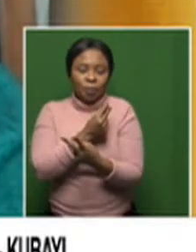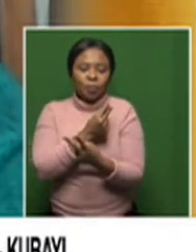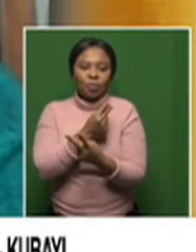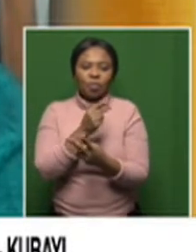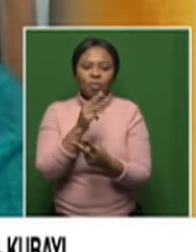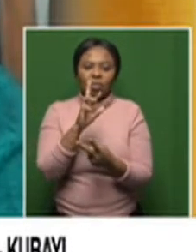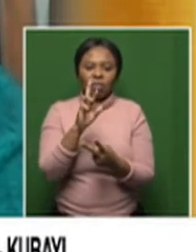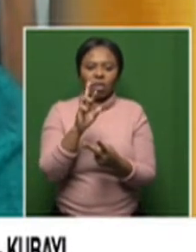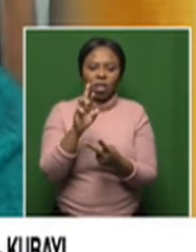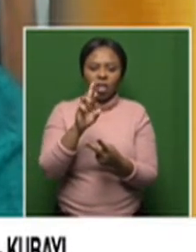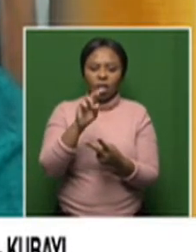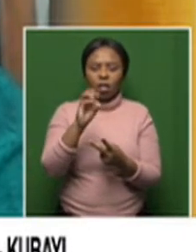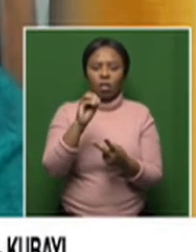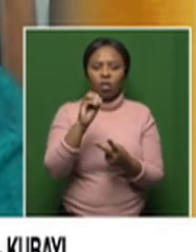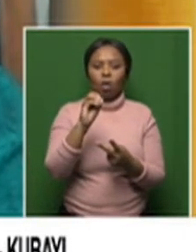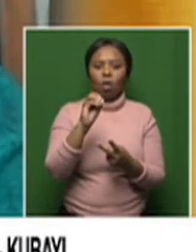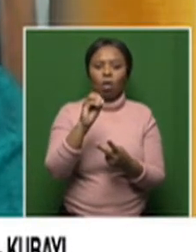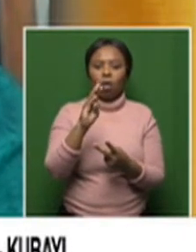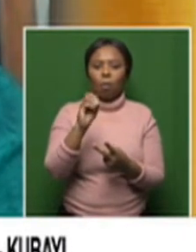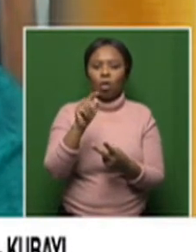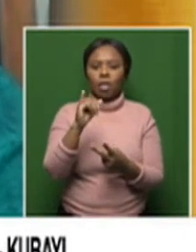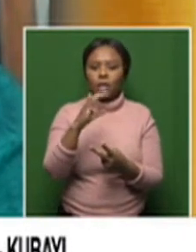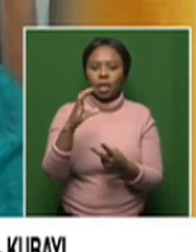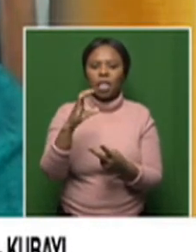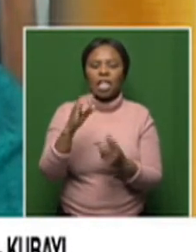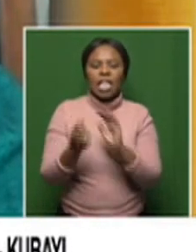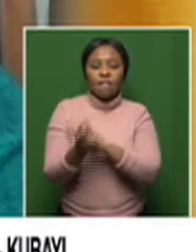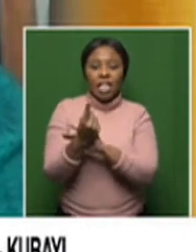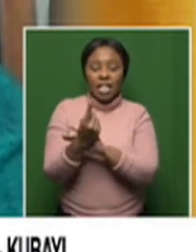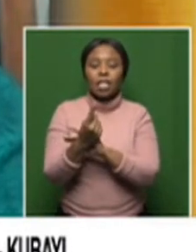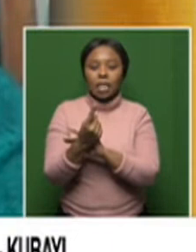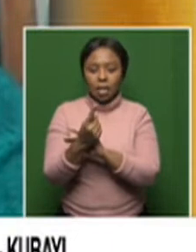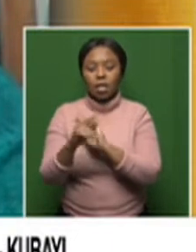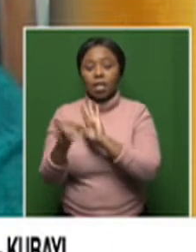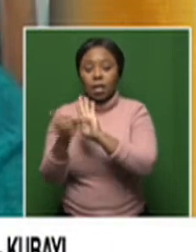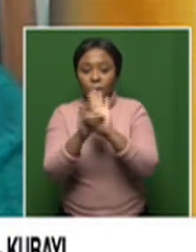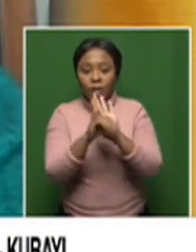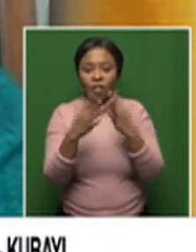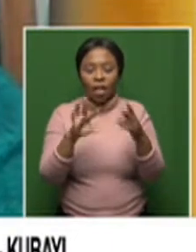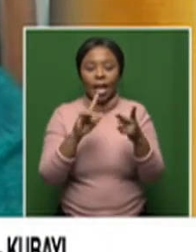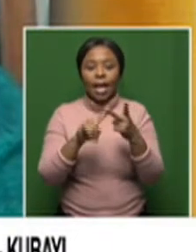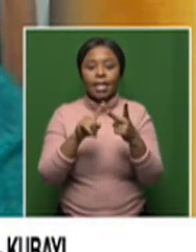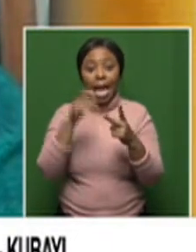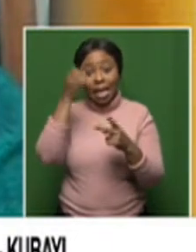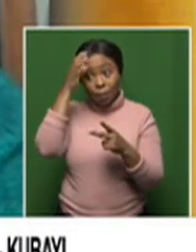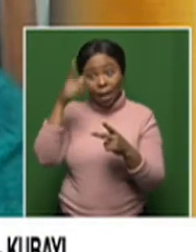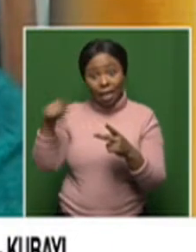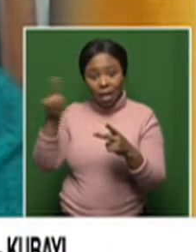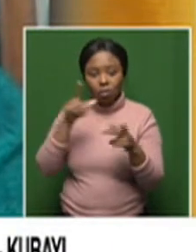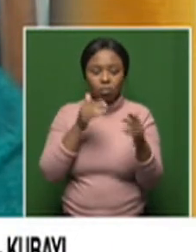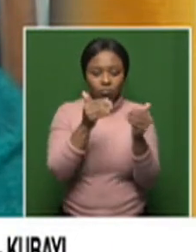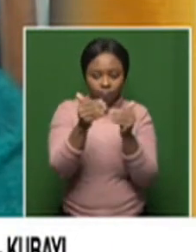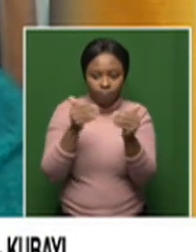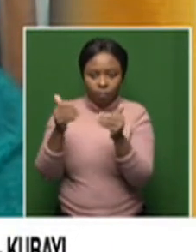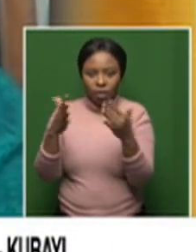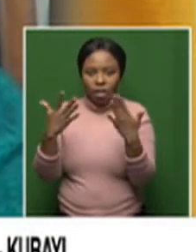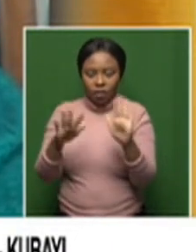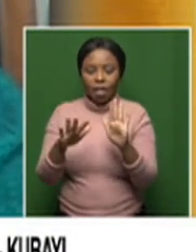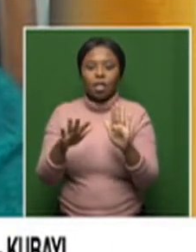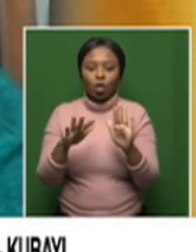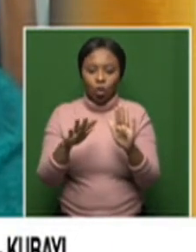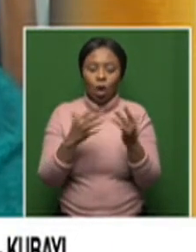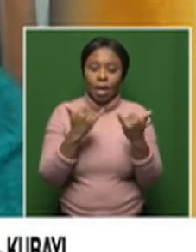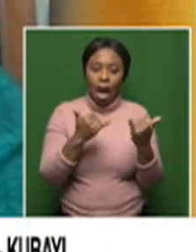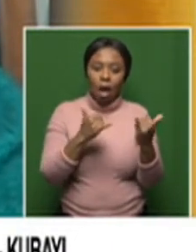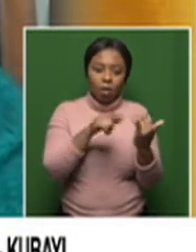thrombotic events, which were all very well detected and managed by our expert clinicians. Overall, this study